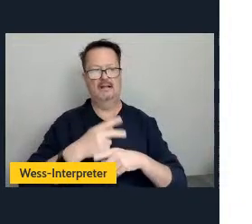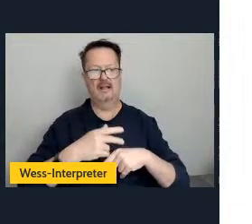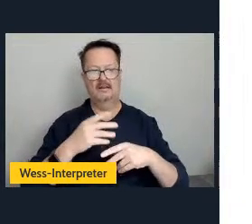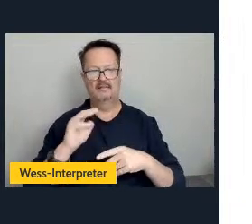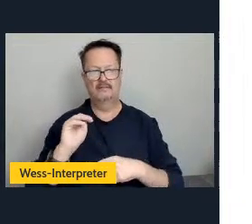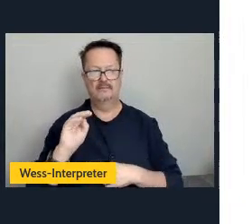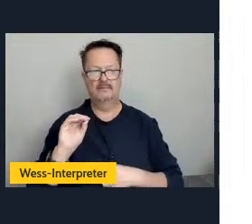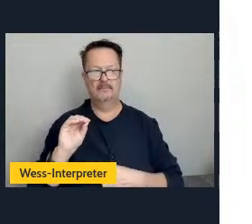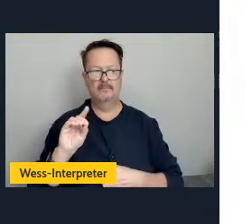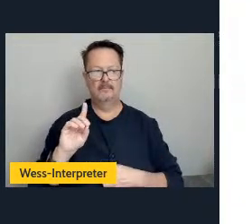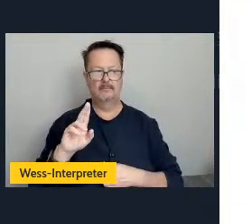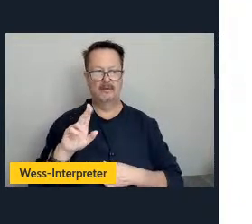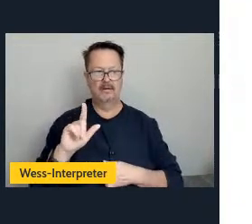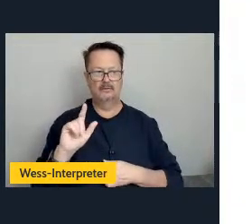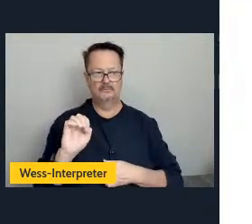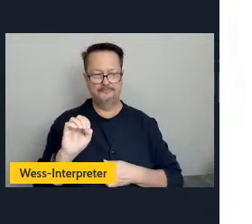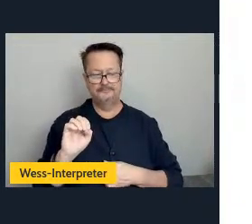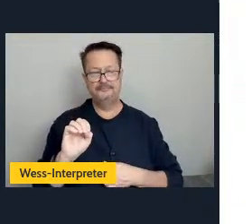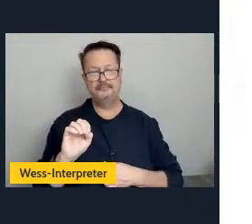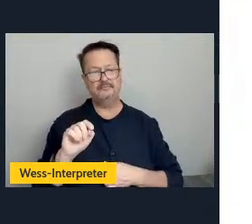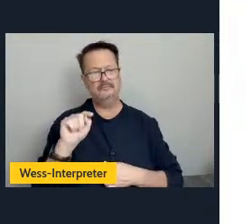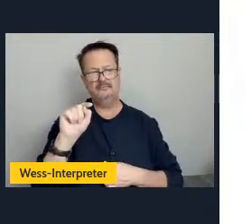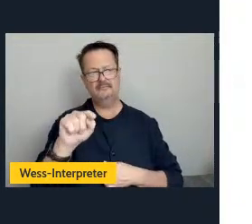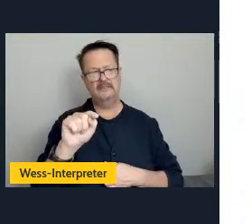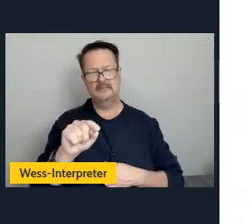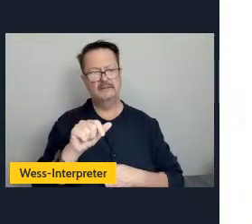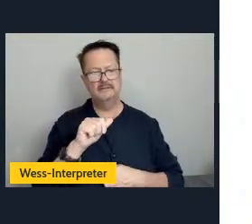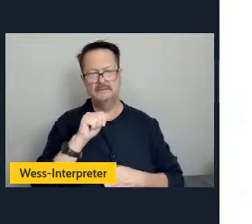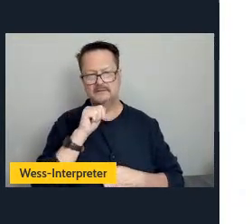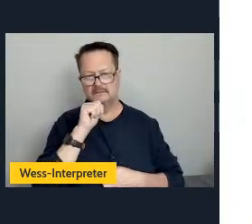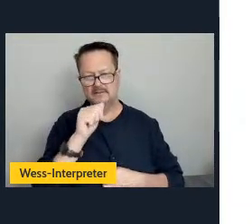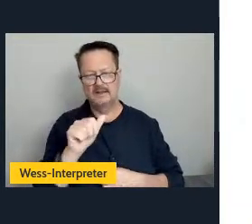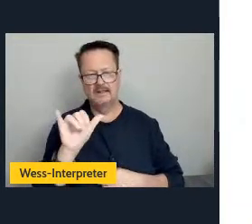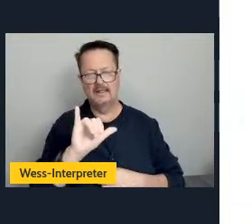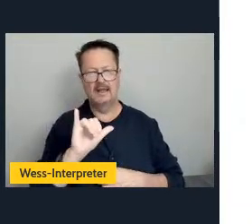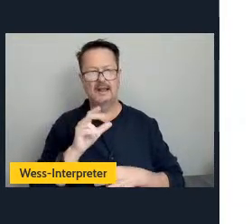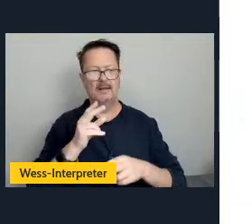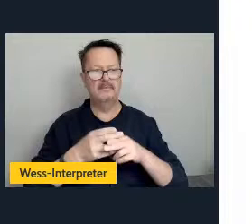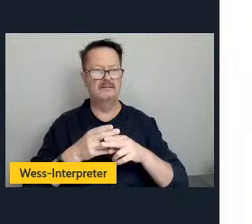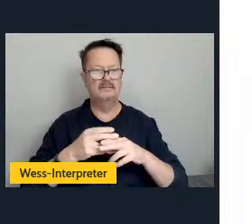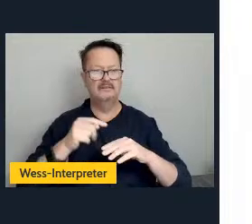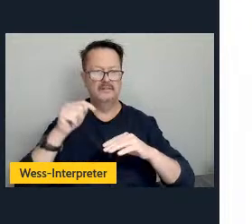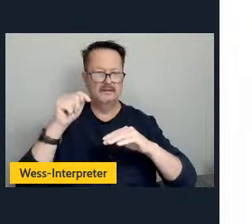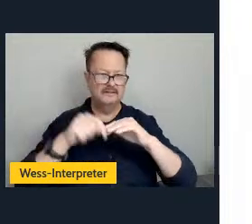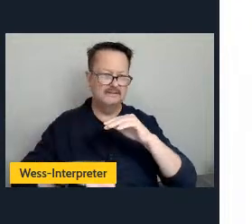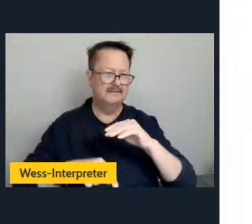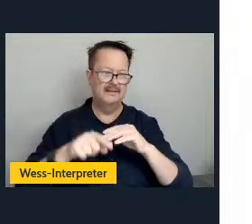module. This is not as, like in general, as I mentioned, the Terraform modules are not